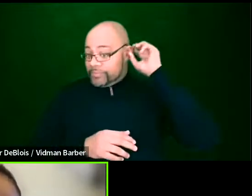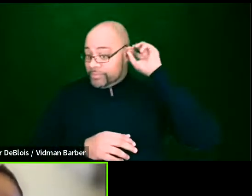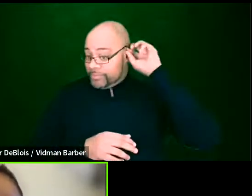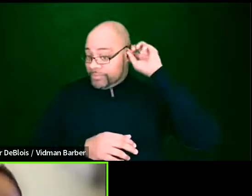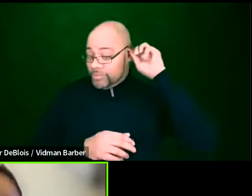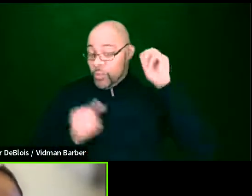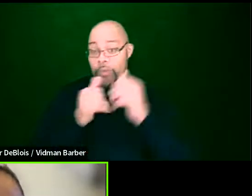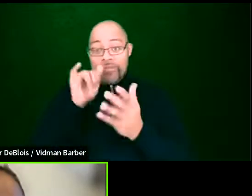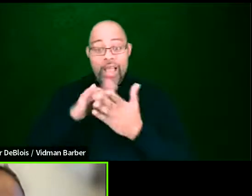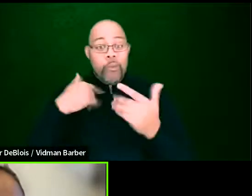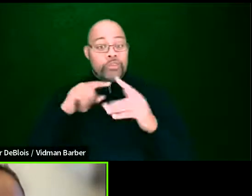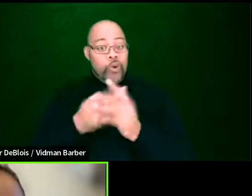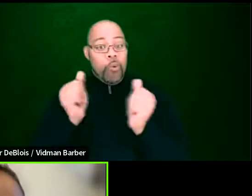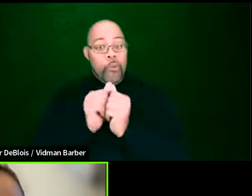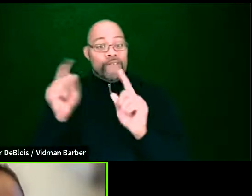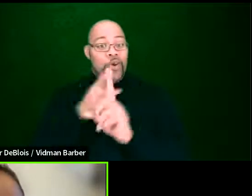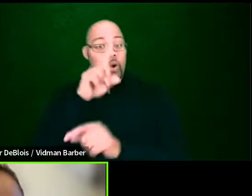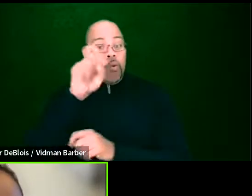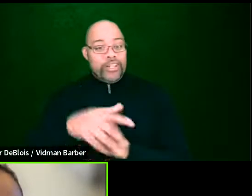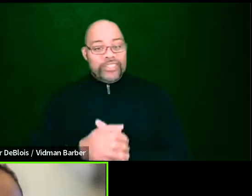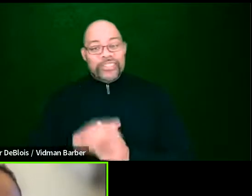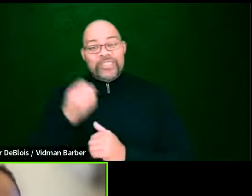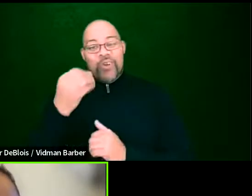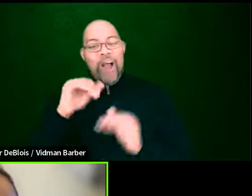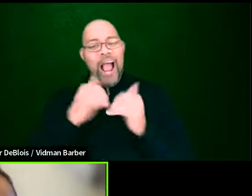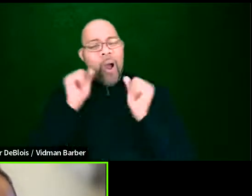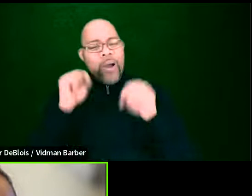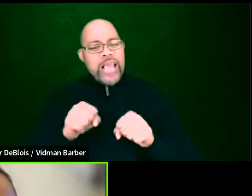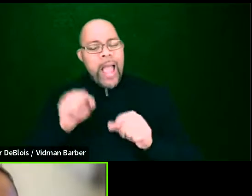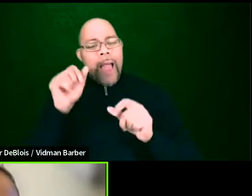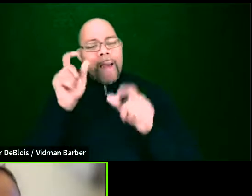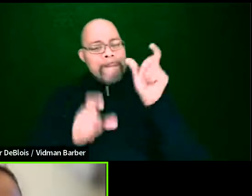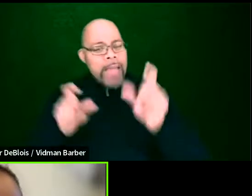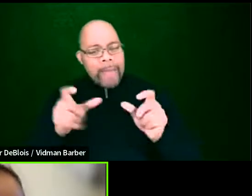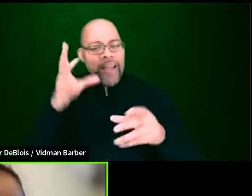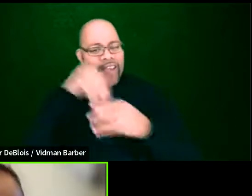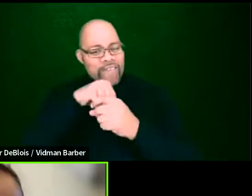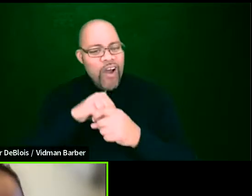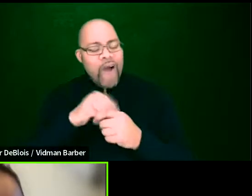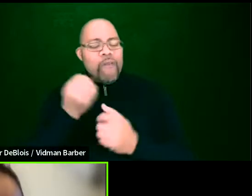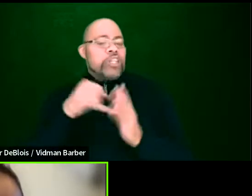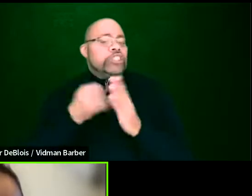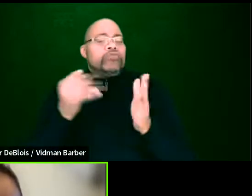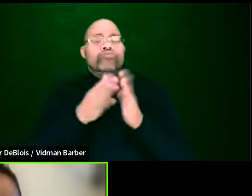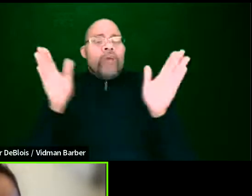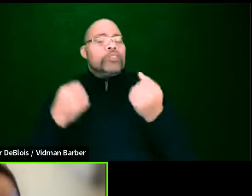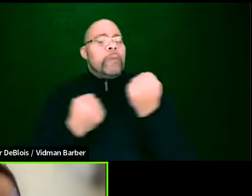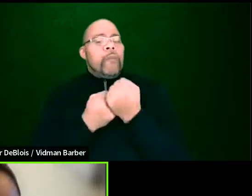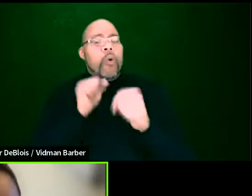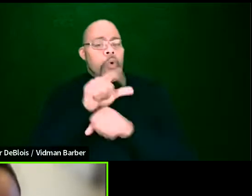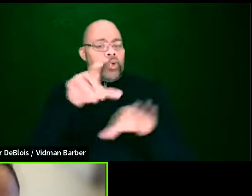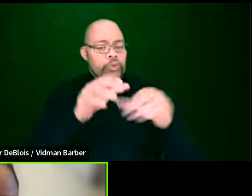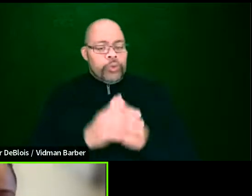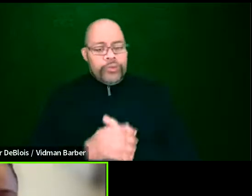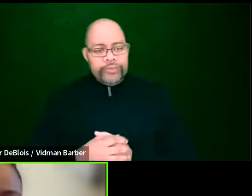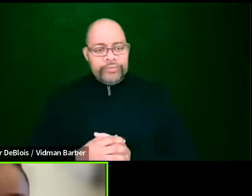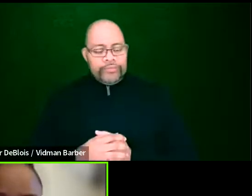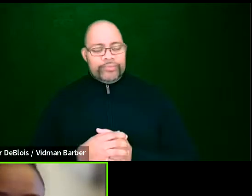so with that, we'll get started with our first question. So how can people get involved or just generally support the work that you're doing?